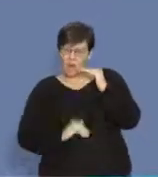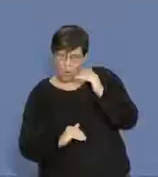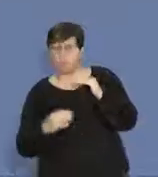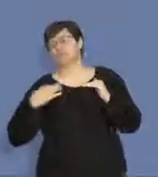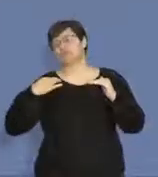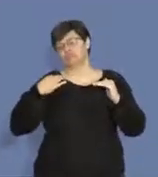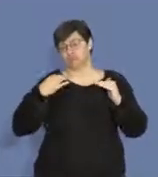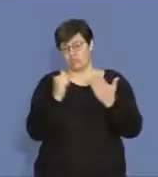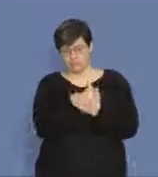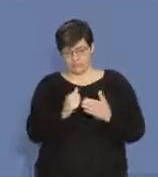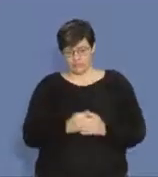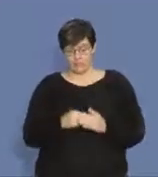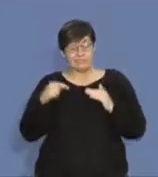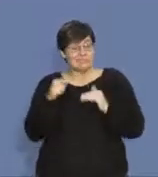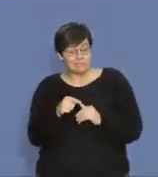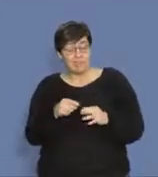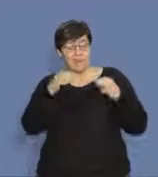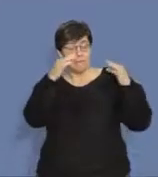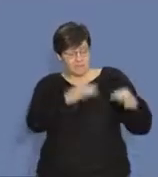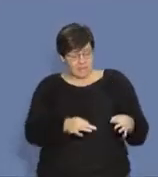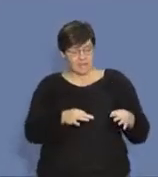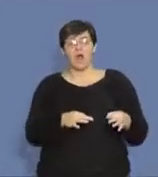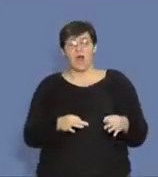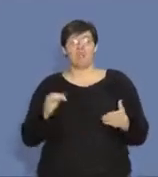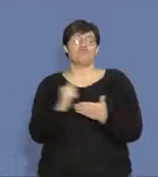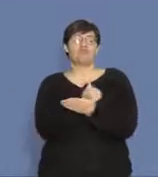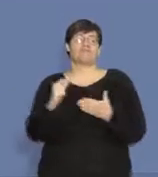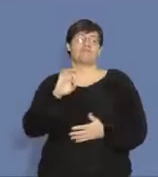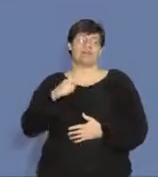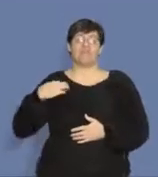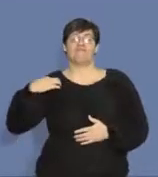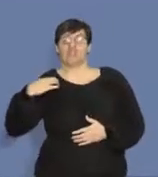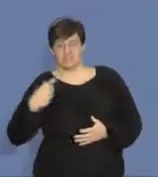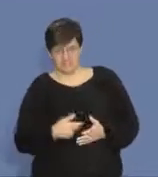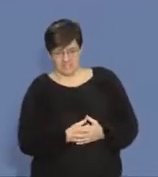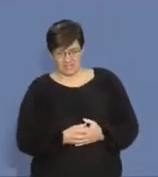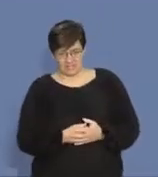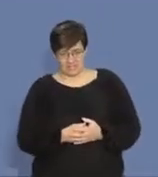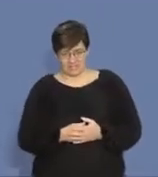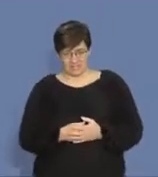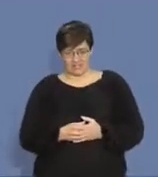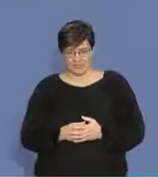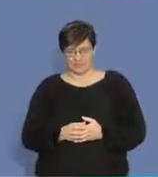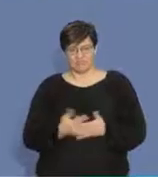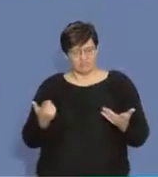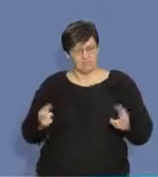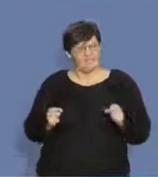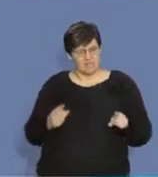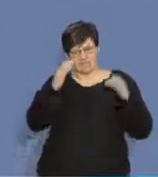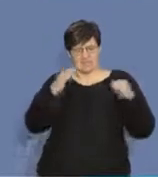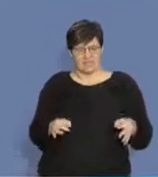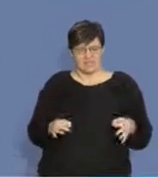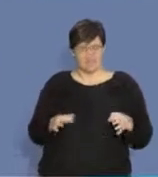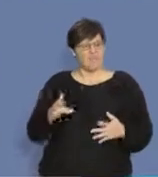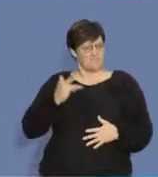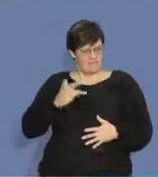registration. Billy the owner has registered for the business for VAT. So although he is not doing a million rand turnover, because